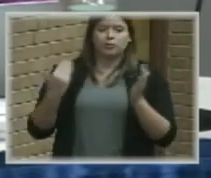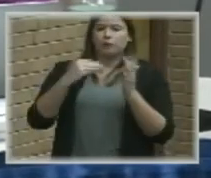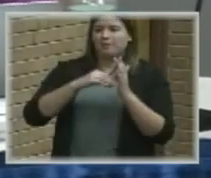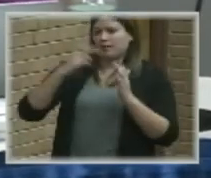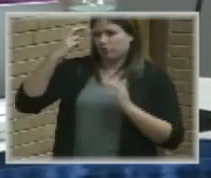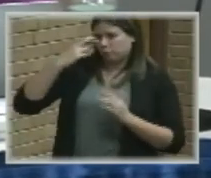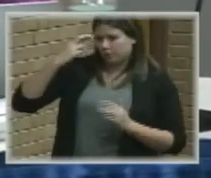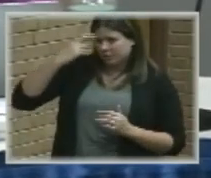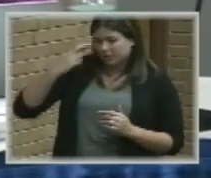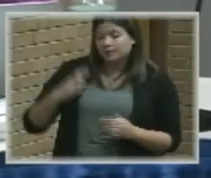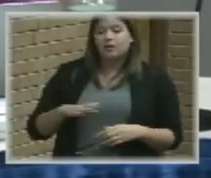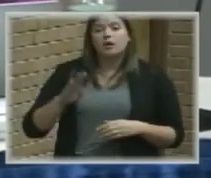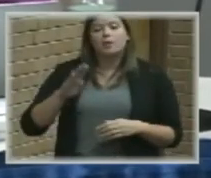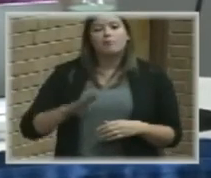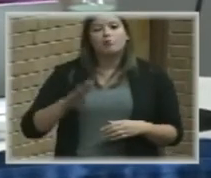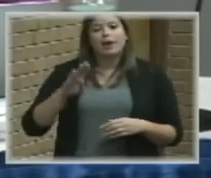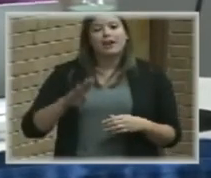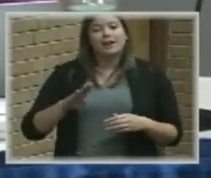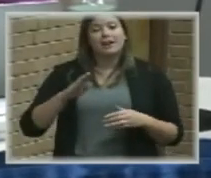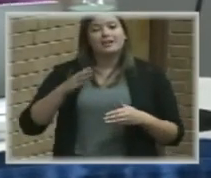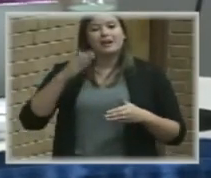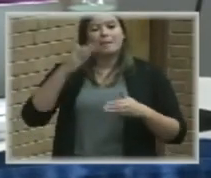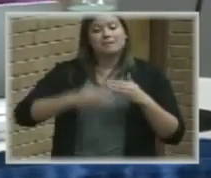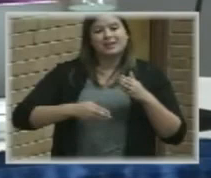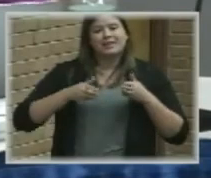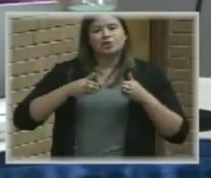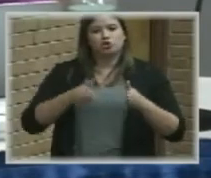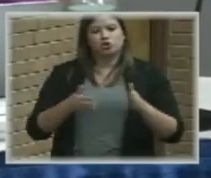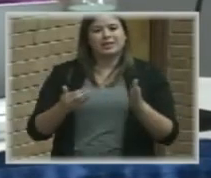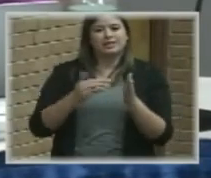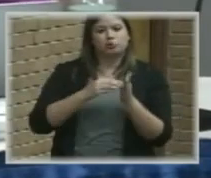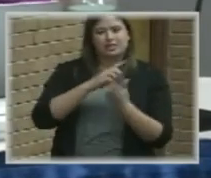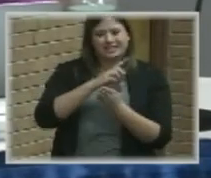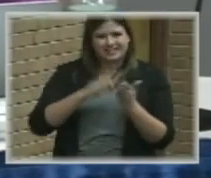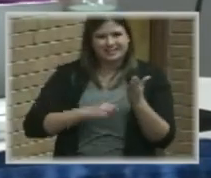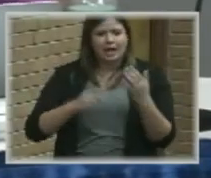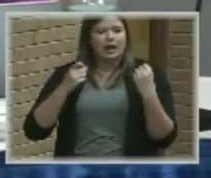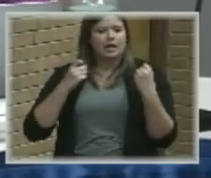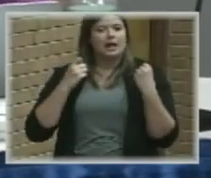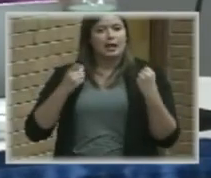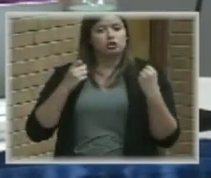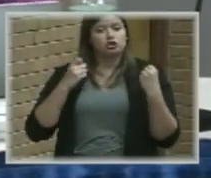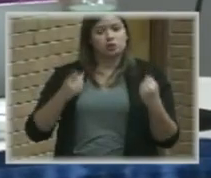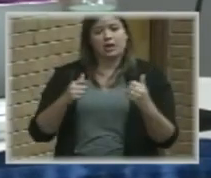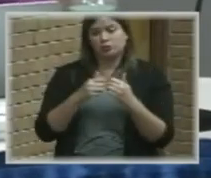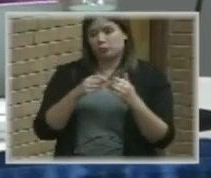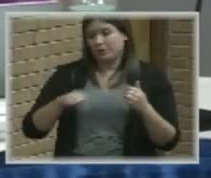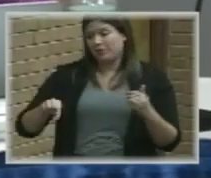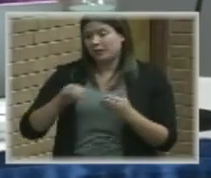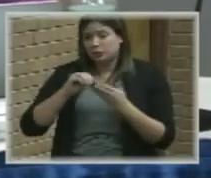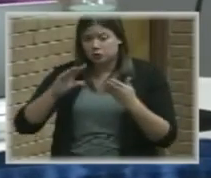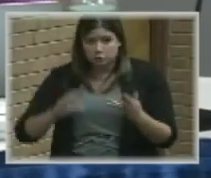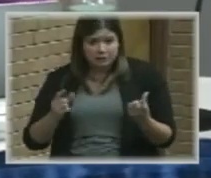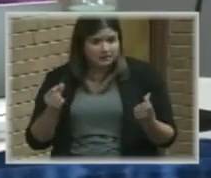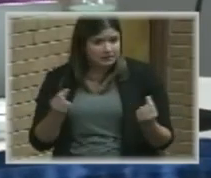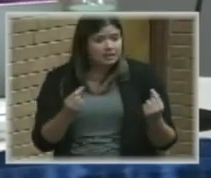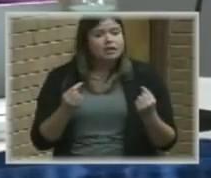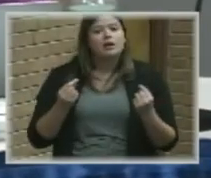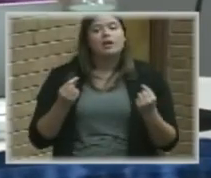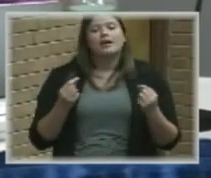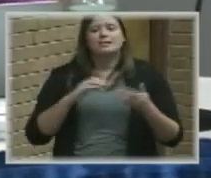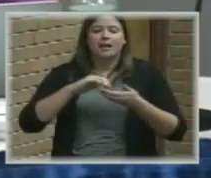of the Brighton Complete Streets redesign exercise with these students is a collaboration with